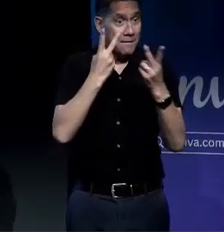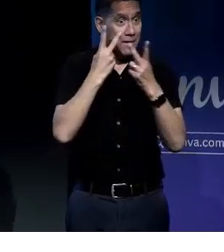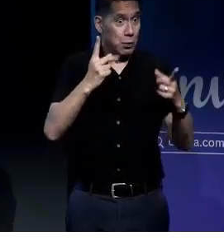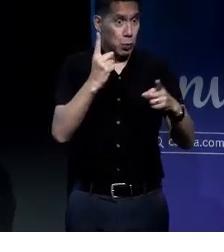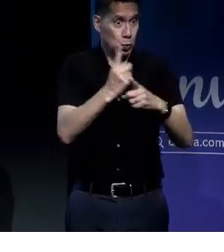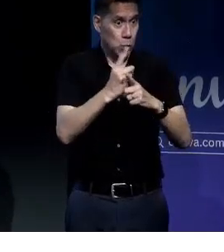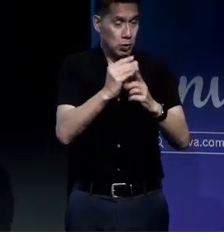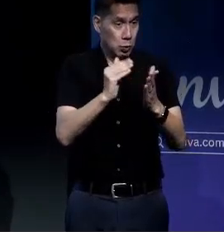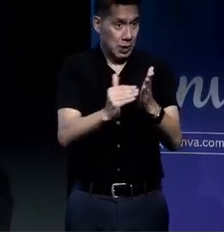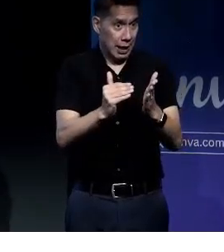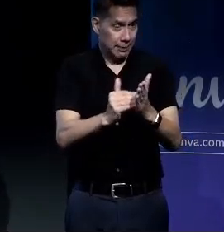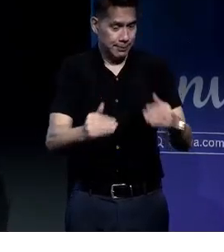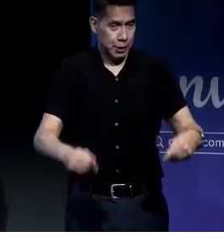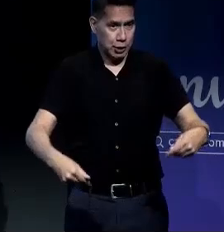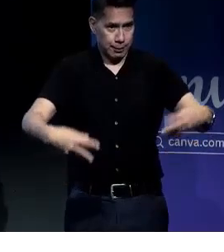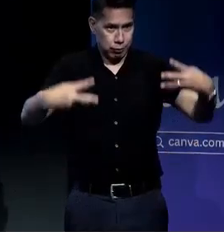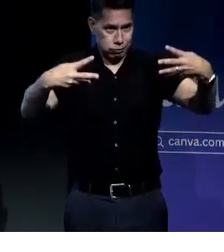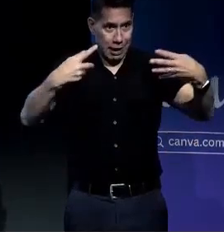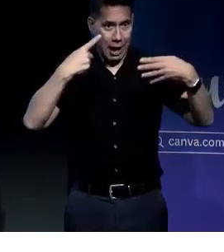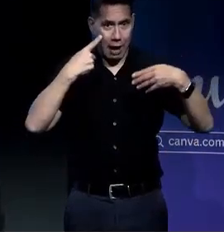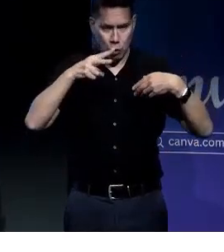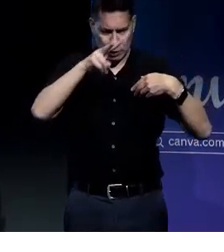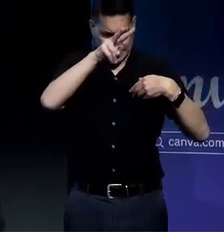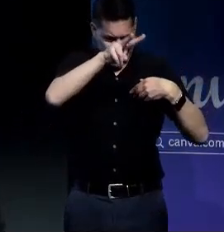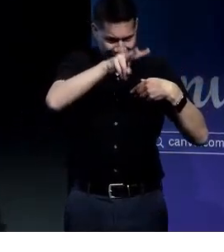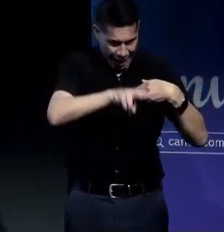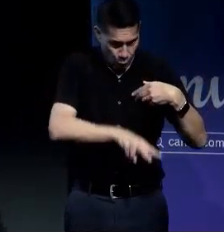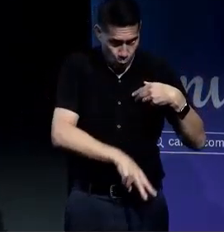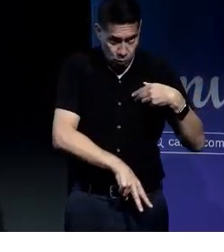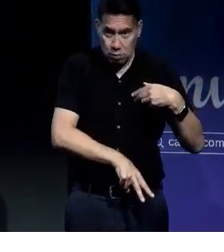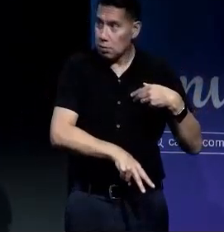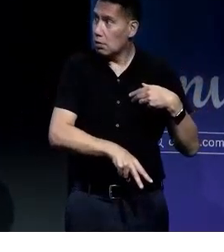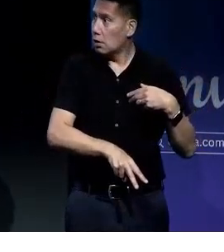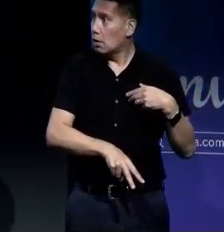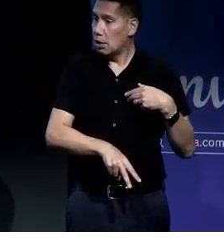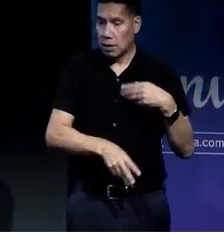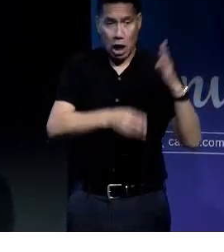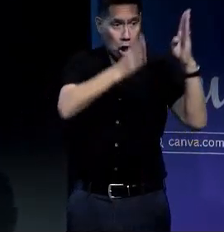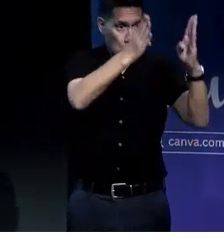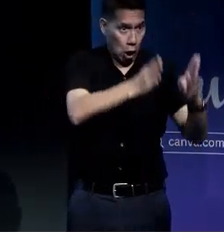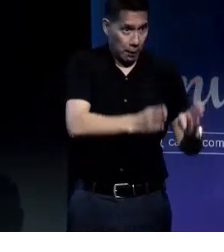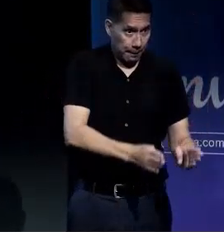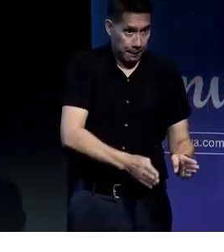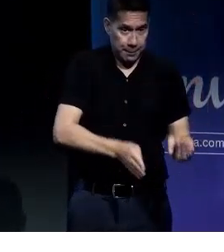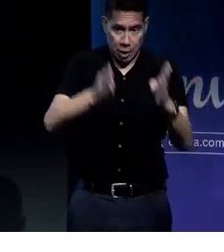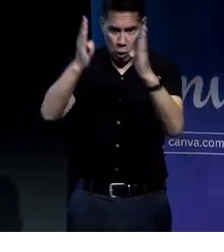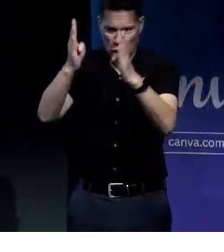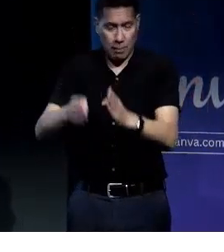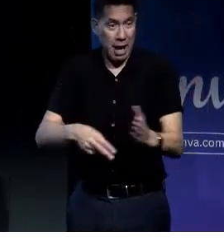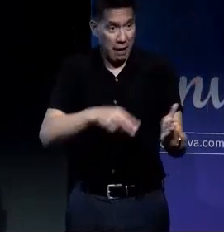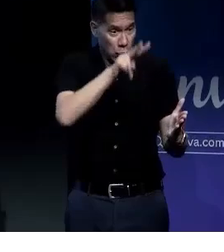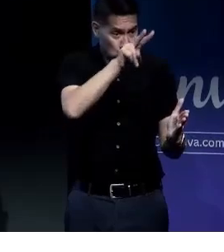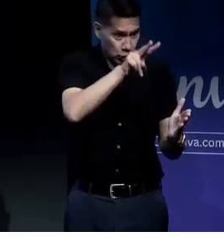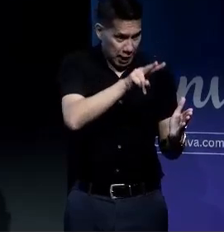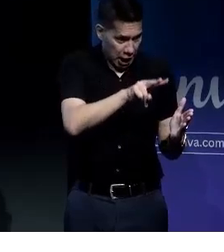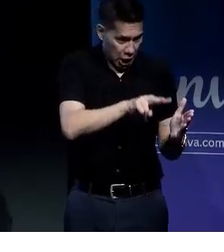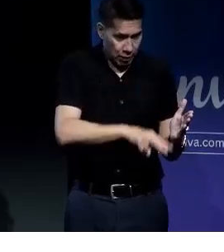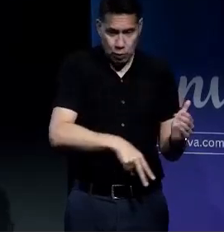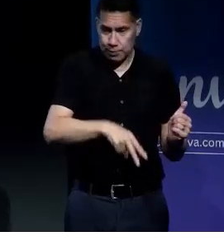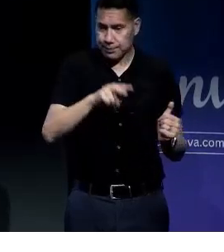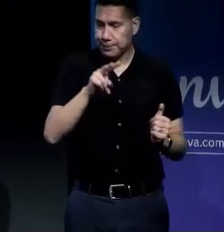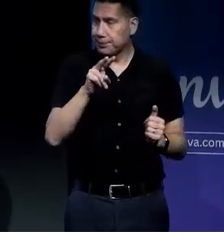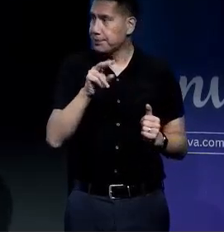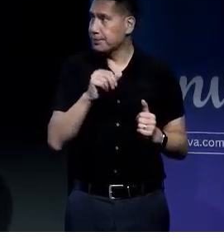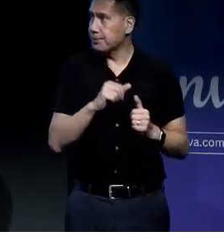today. If you look down a column of the palette